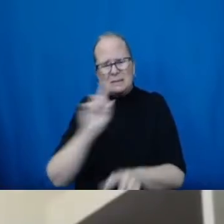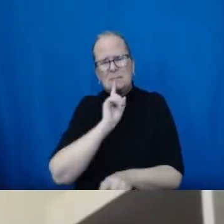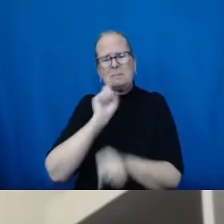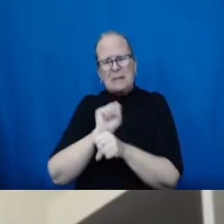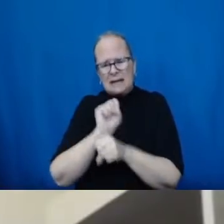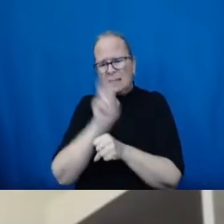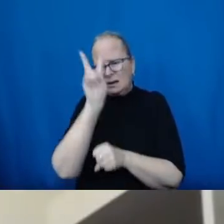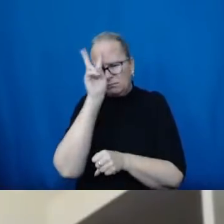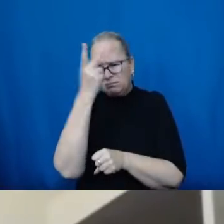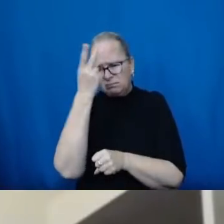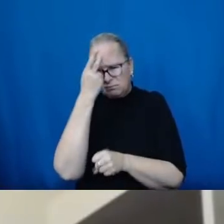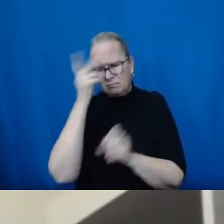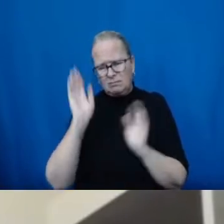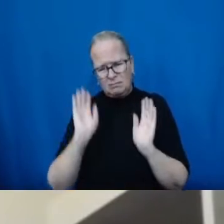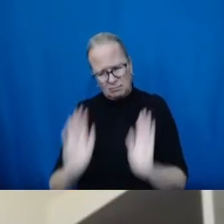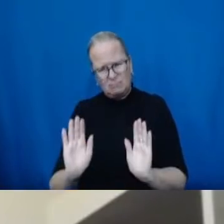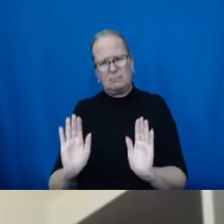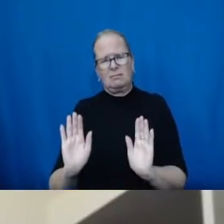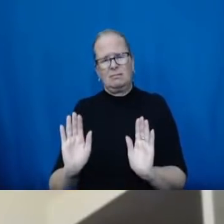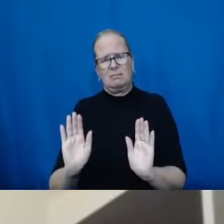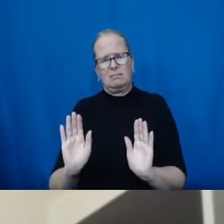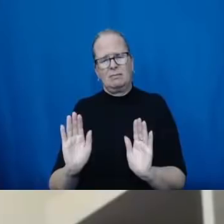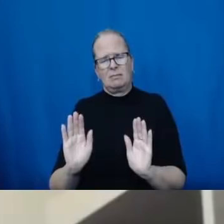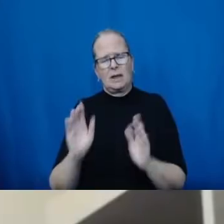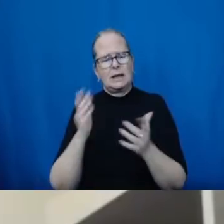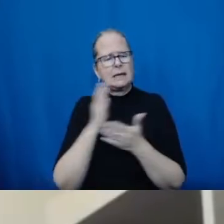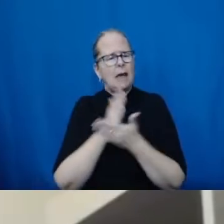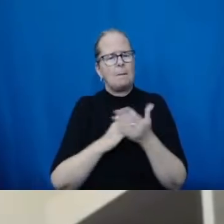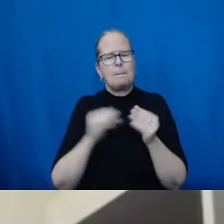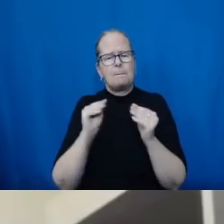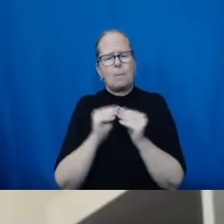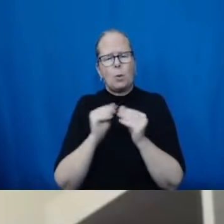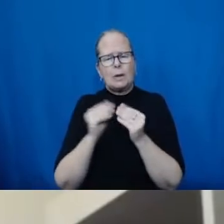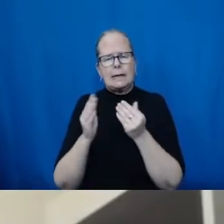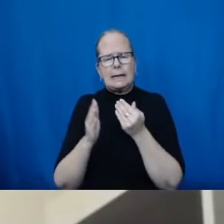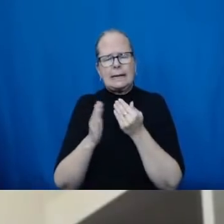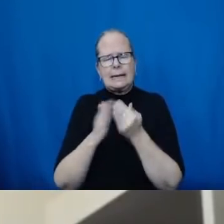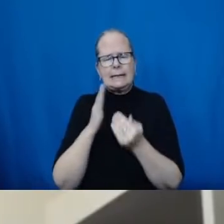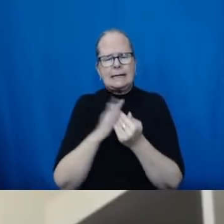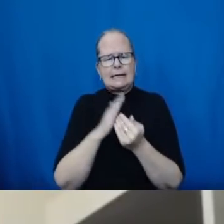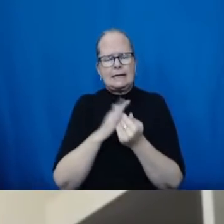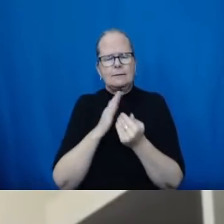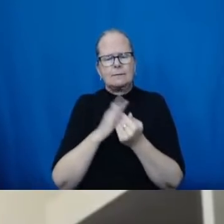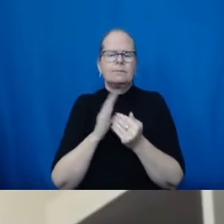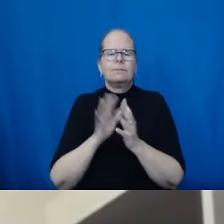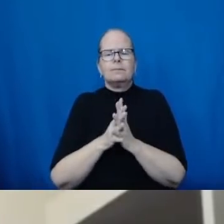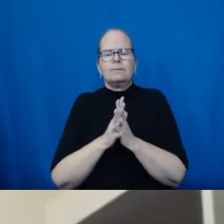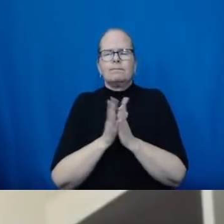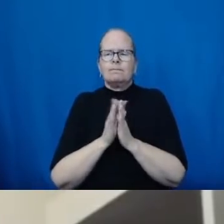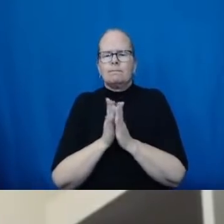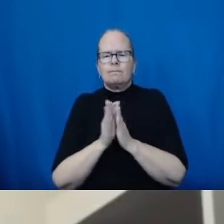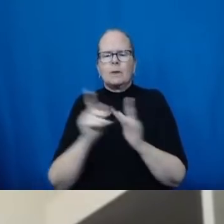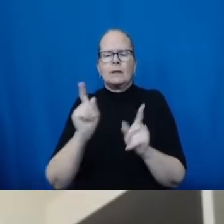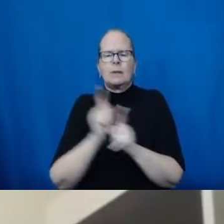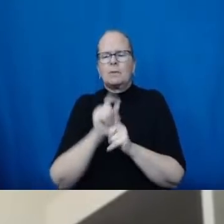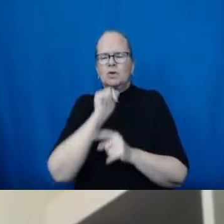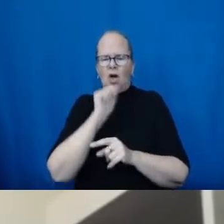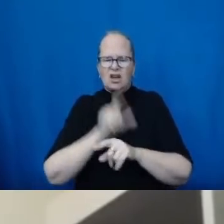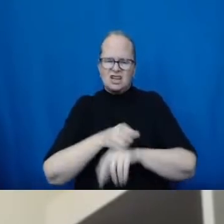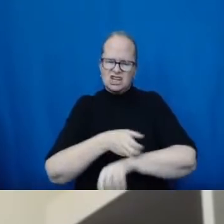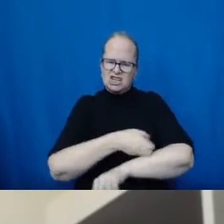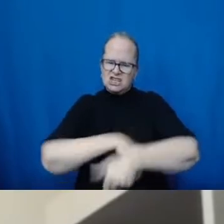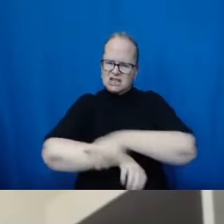with people in a more sort of combative approach. It's so hard to do this sometimes when we're all just absolutely out of capacity for